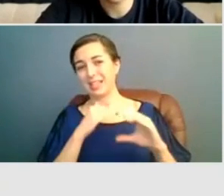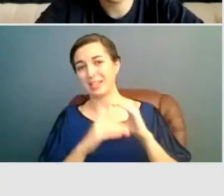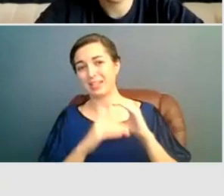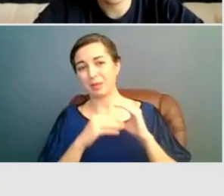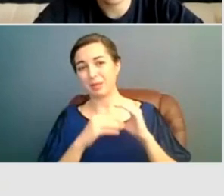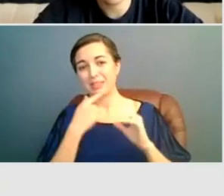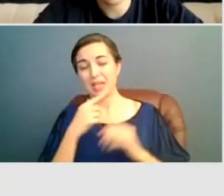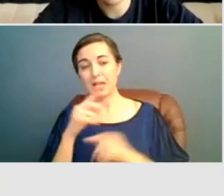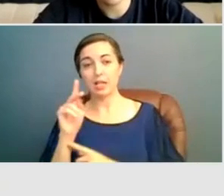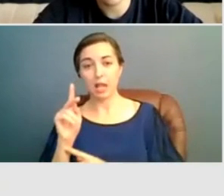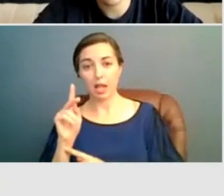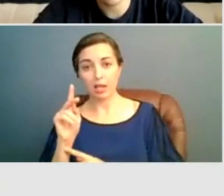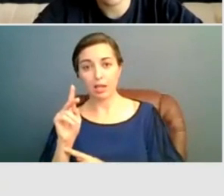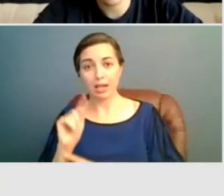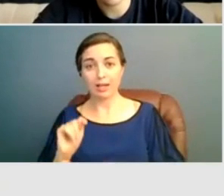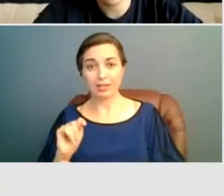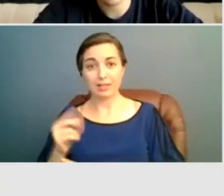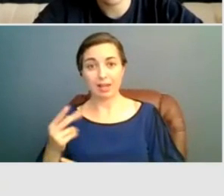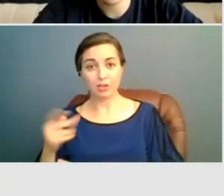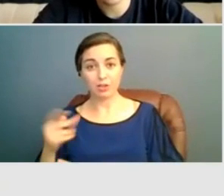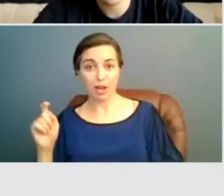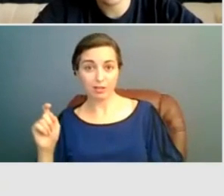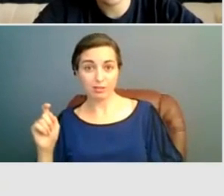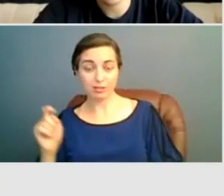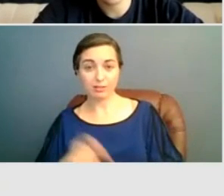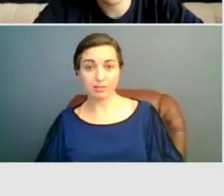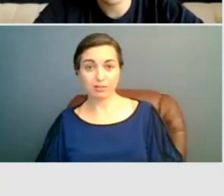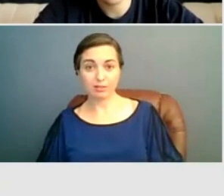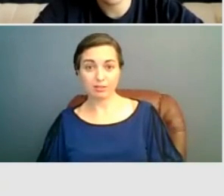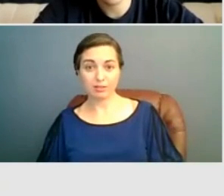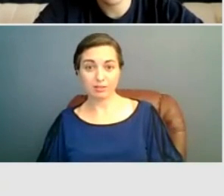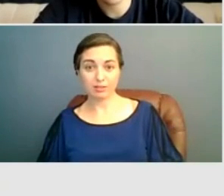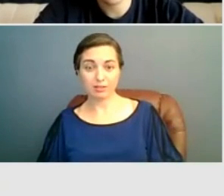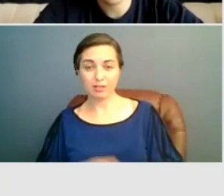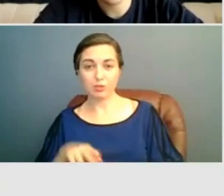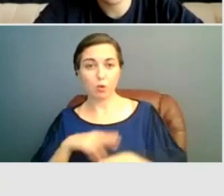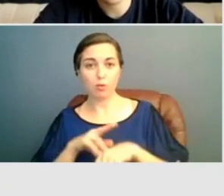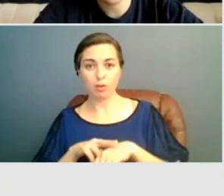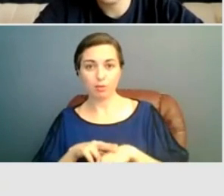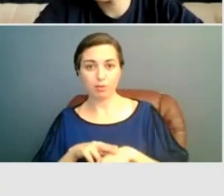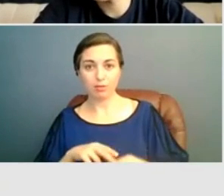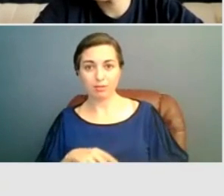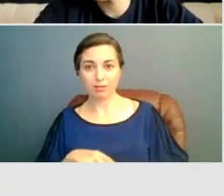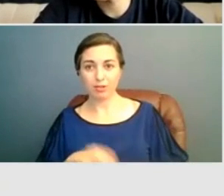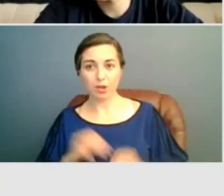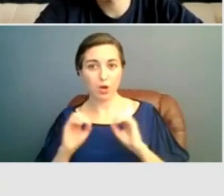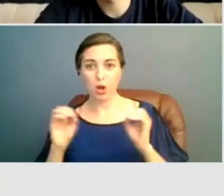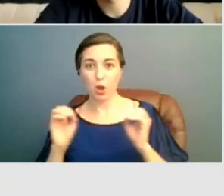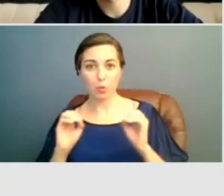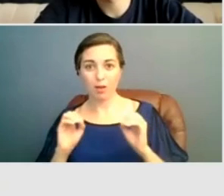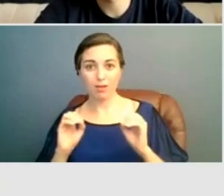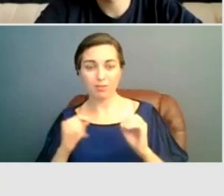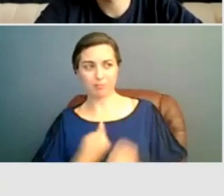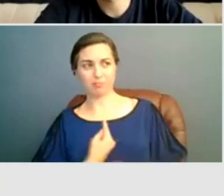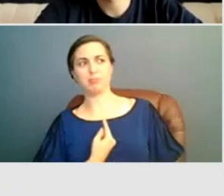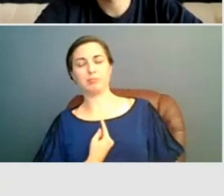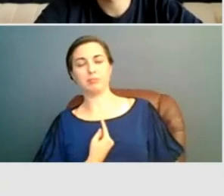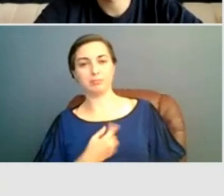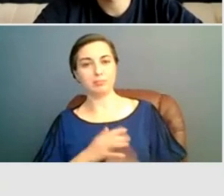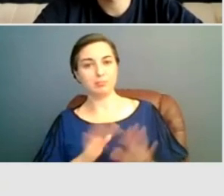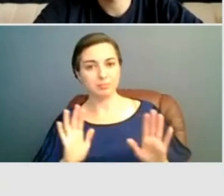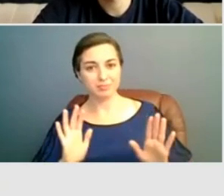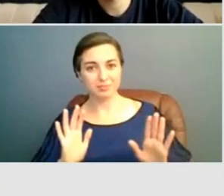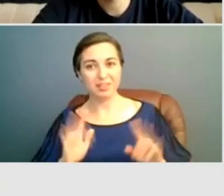say KTHX, and it's totally normal for him and no one takes it inappropriately,